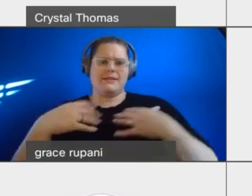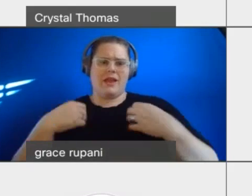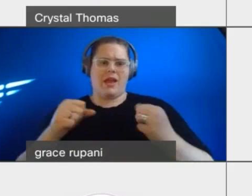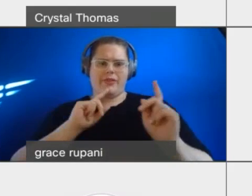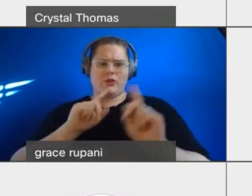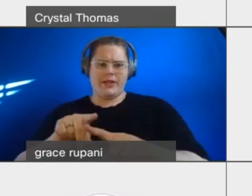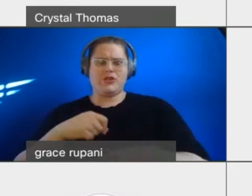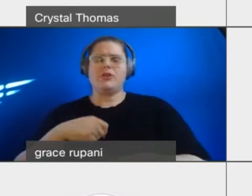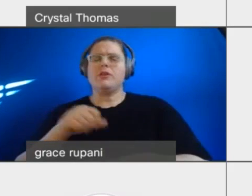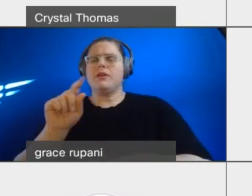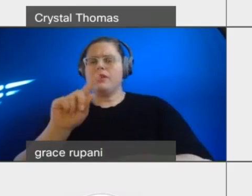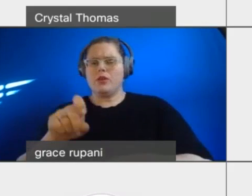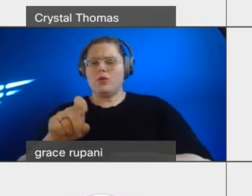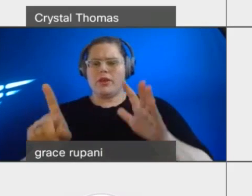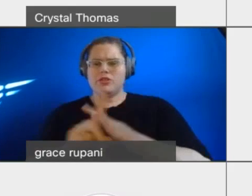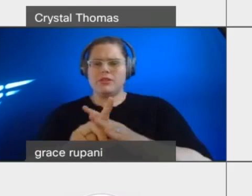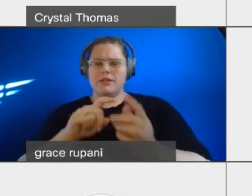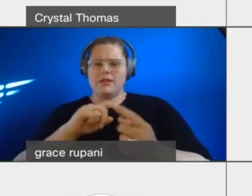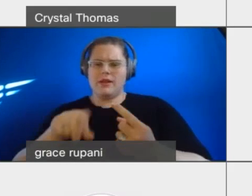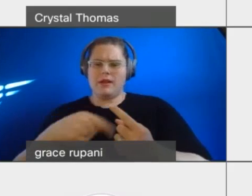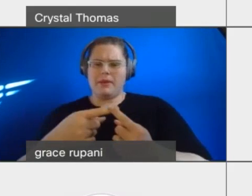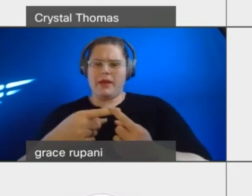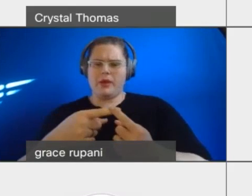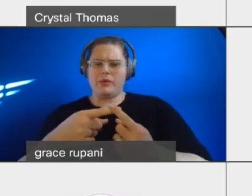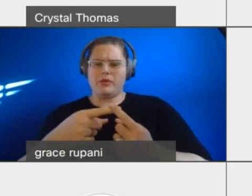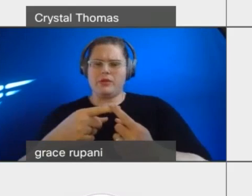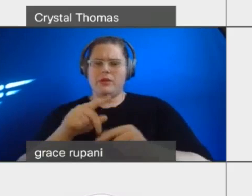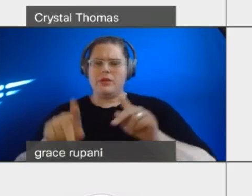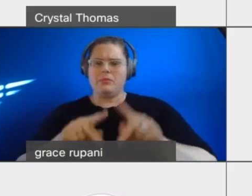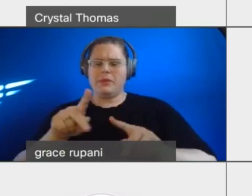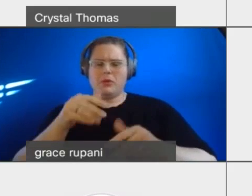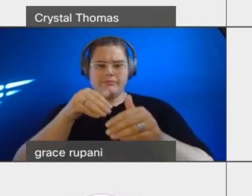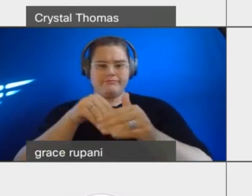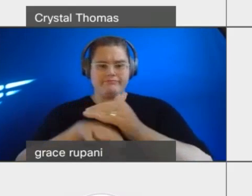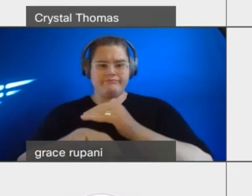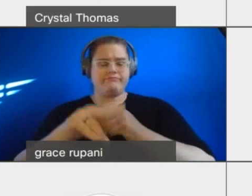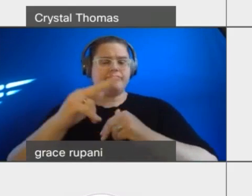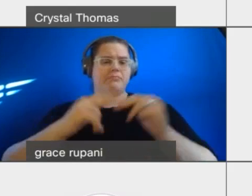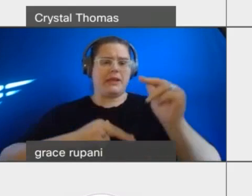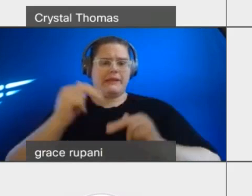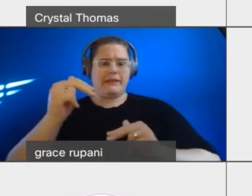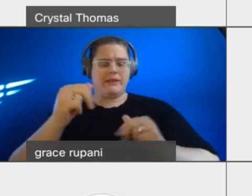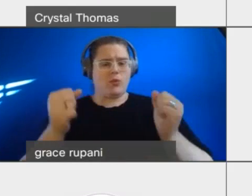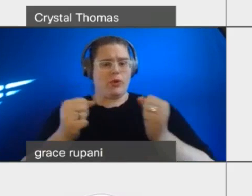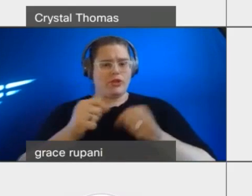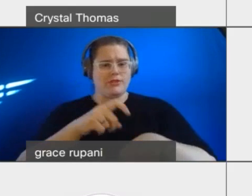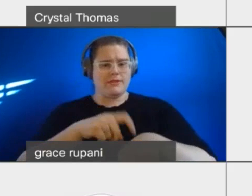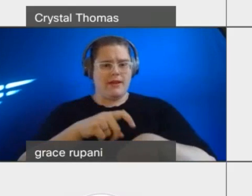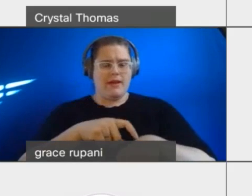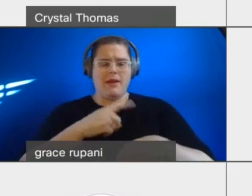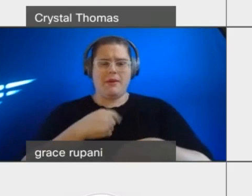was a question about screening people's temperature at the door in the winter because